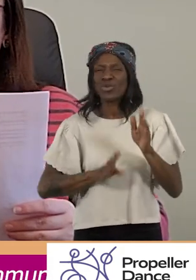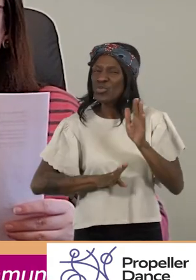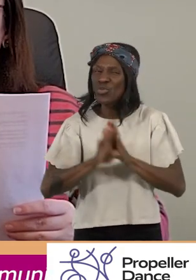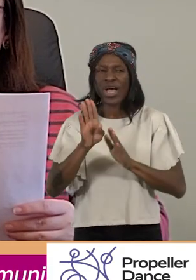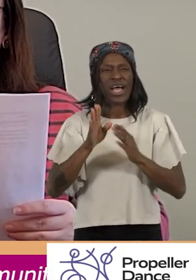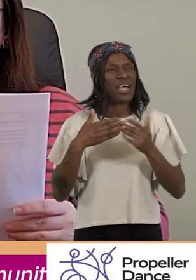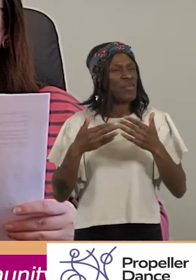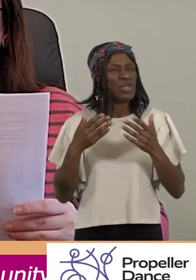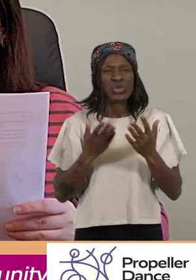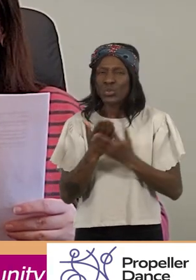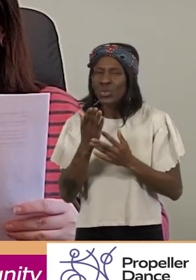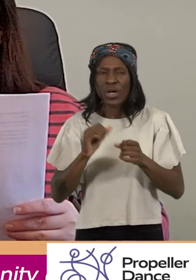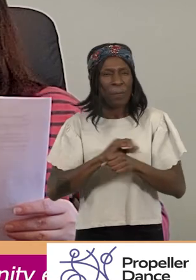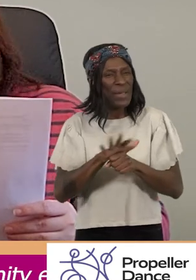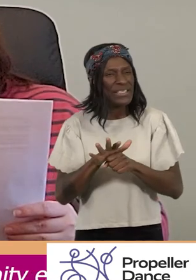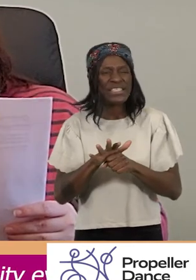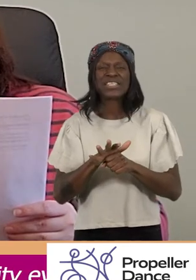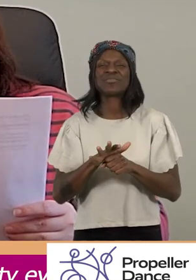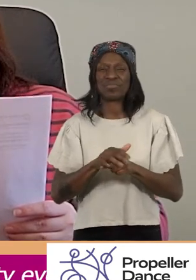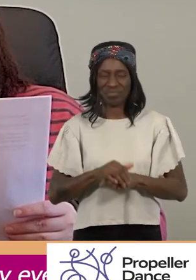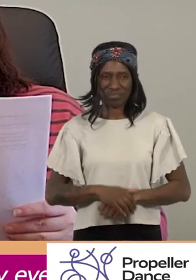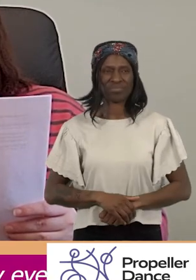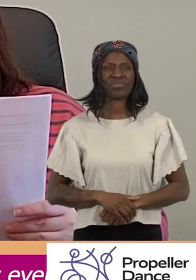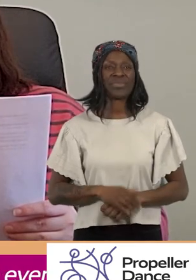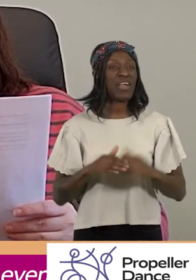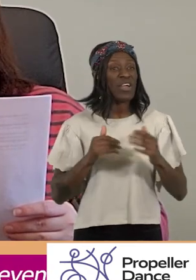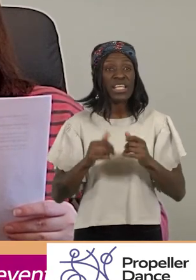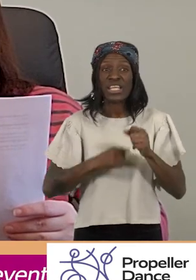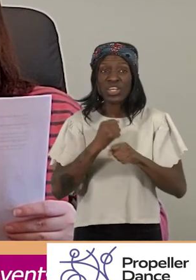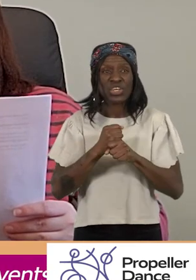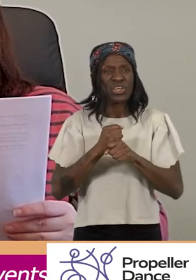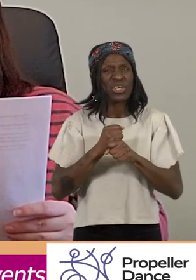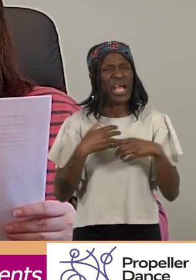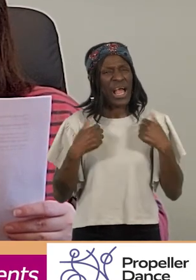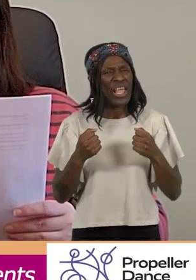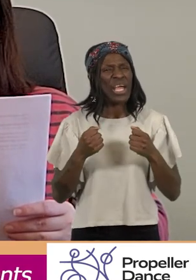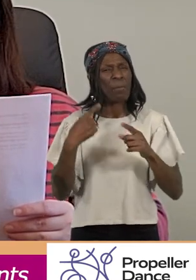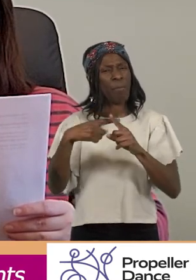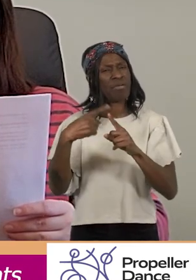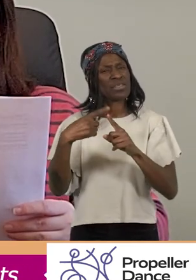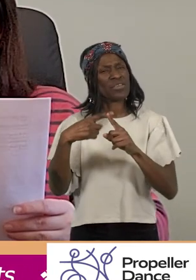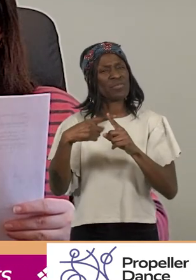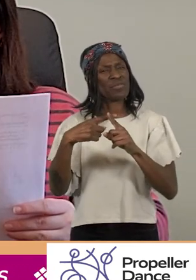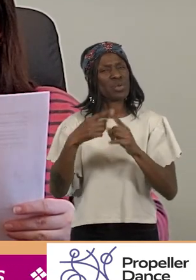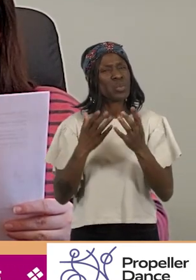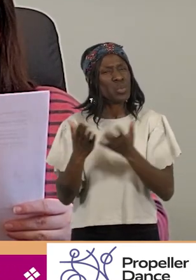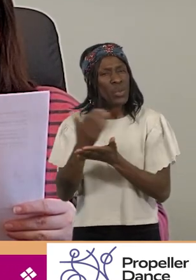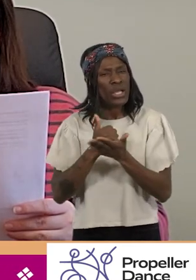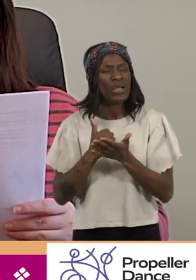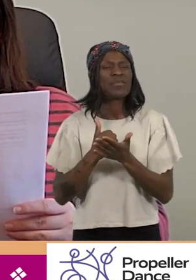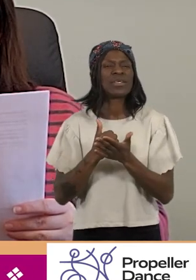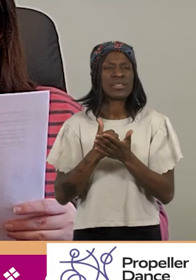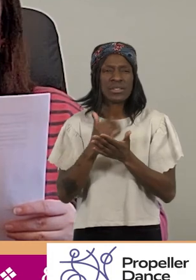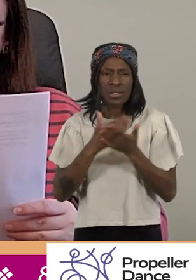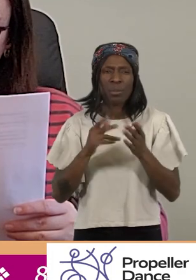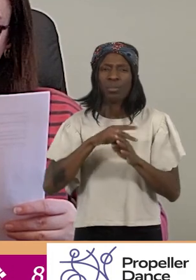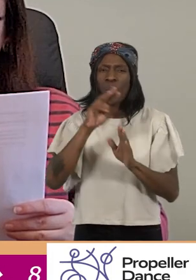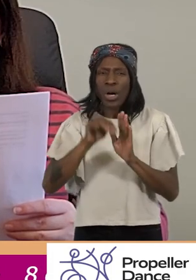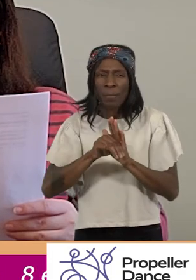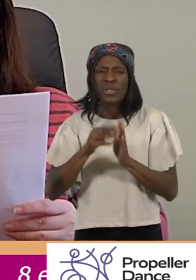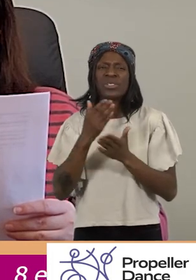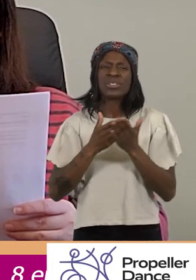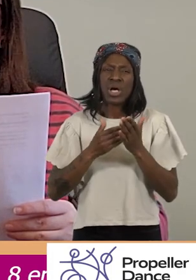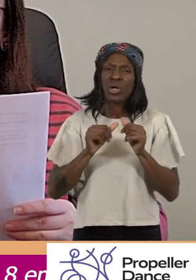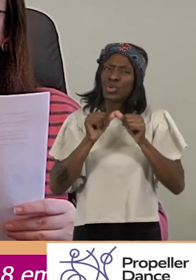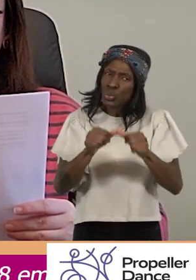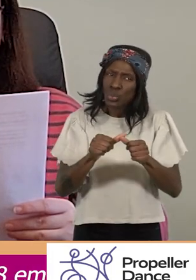thrive, even in pandemic times. We're ending the year with another healthy surplus. On the revenue side, though some of our